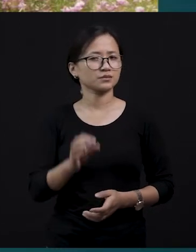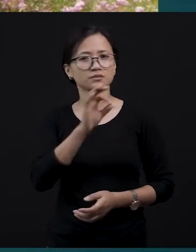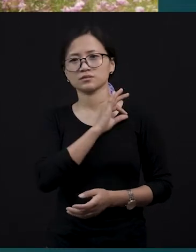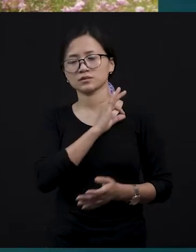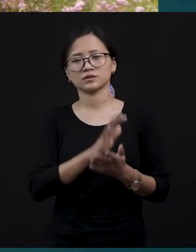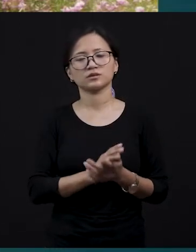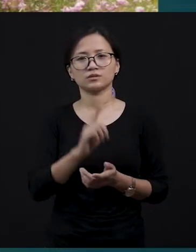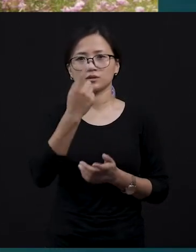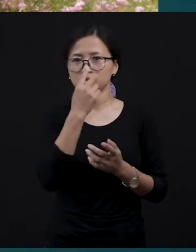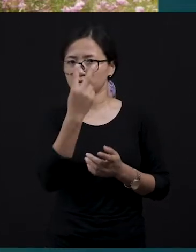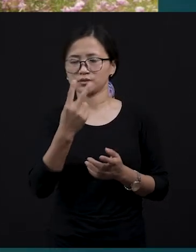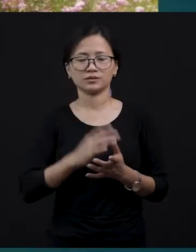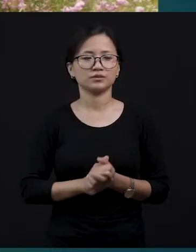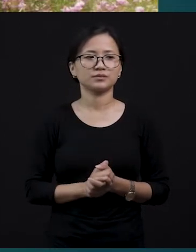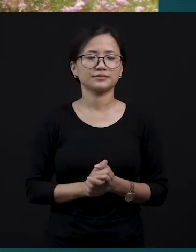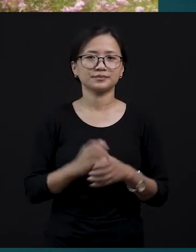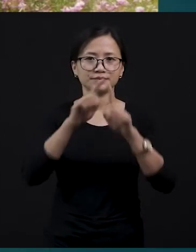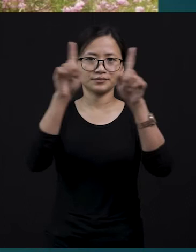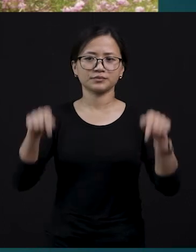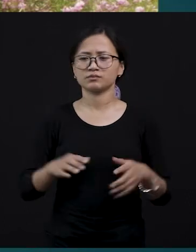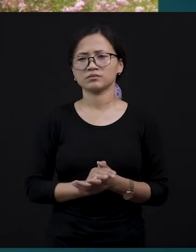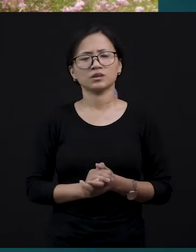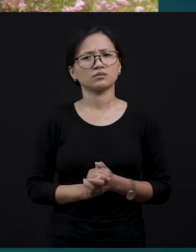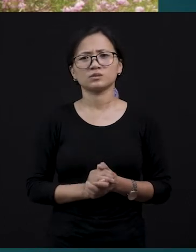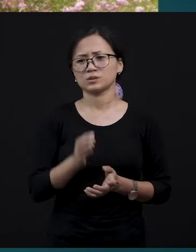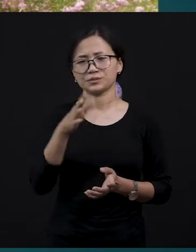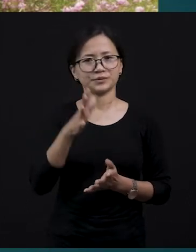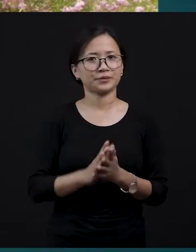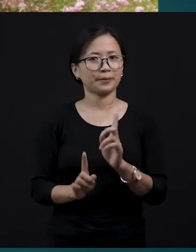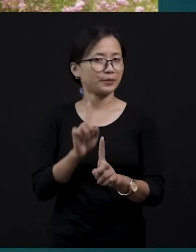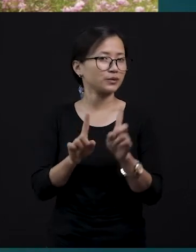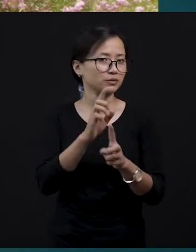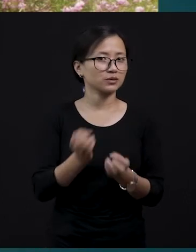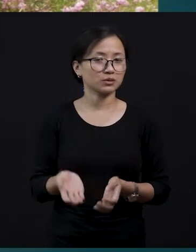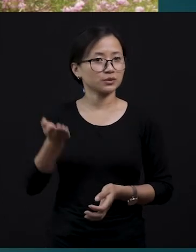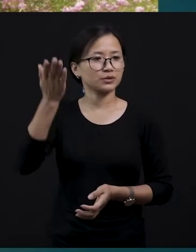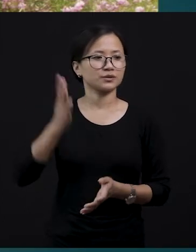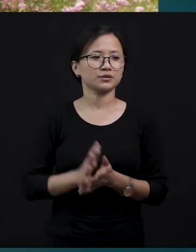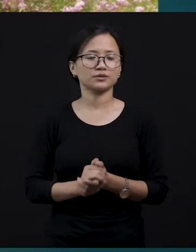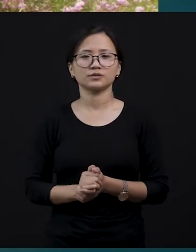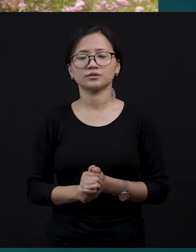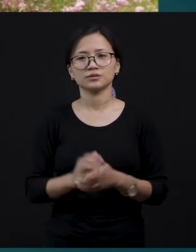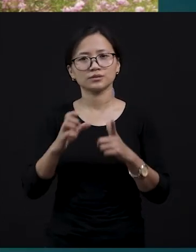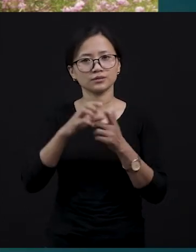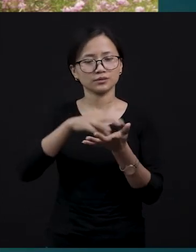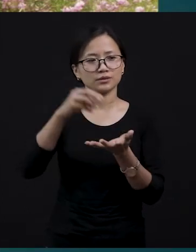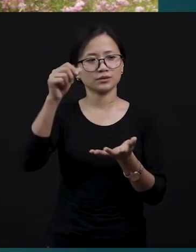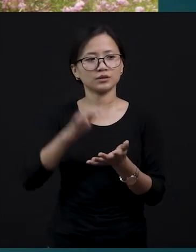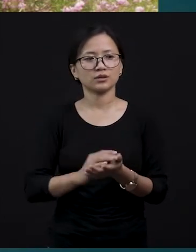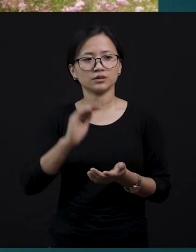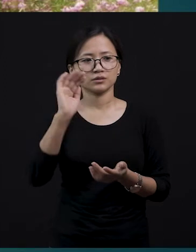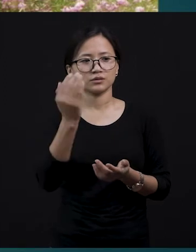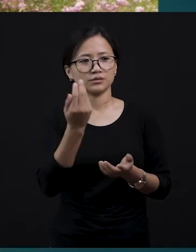interesting one, right? Because we think that no plants can grow in the desert. We have bushy deserts, right? And see, these